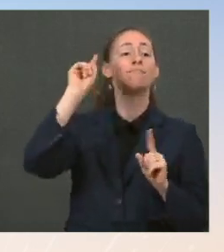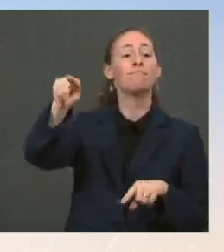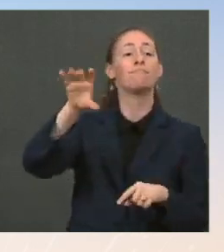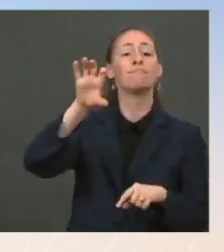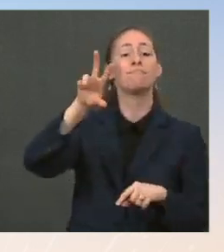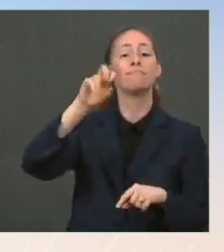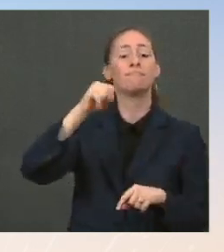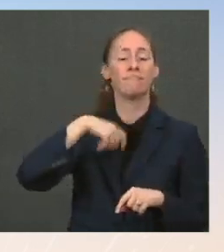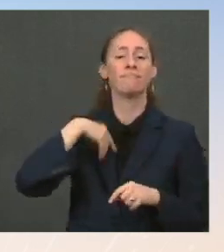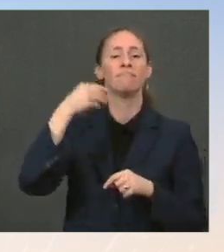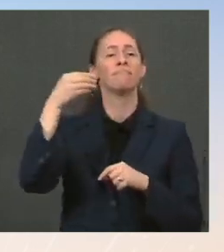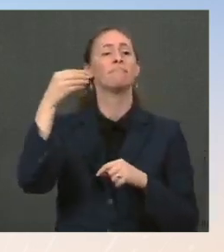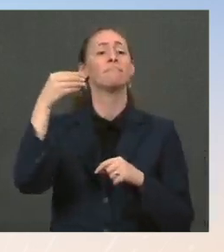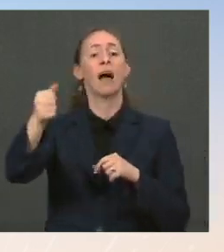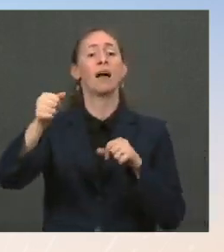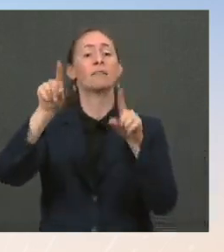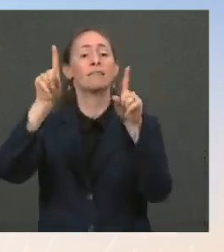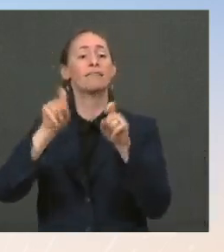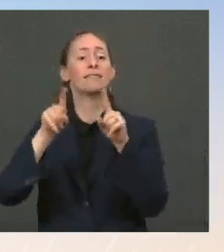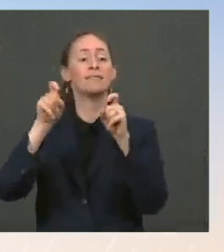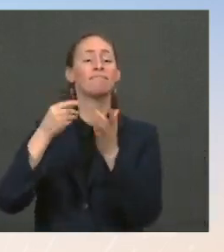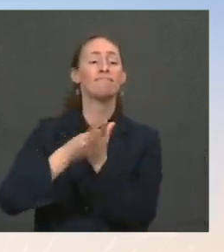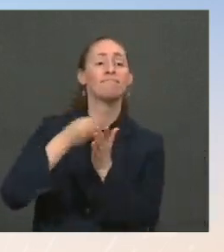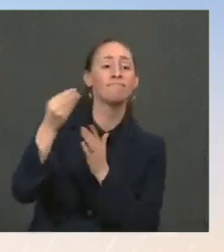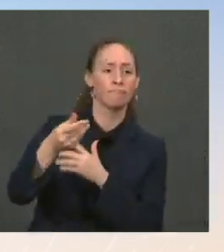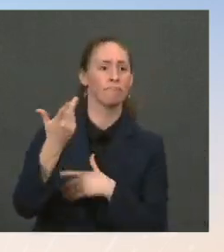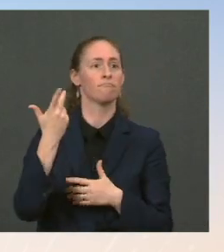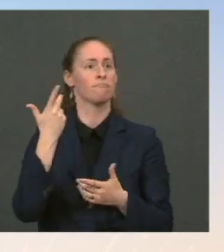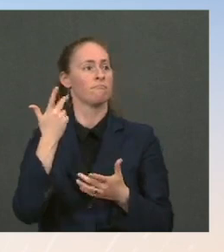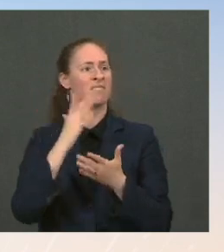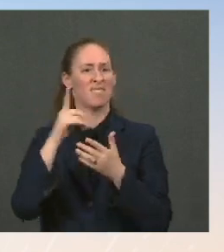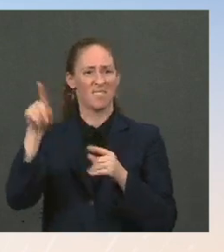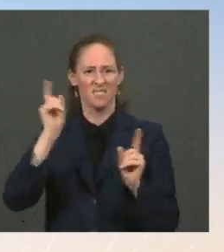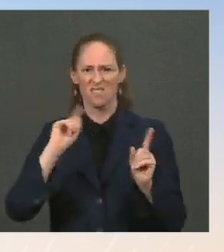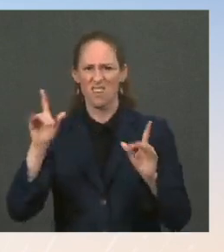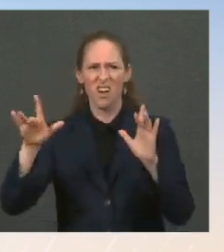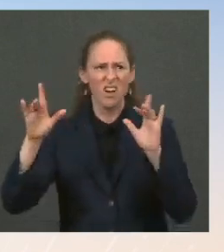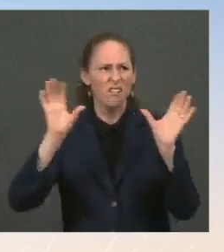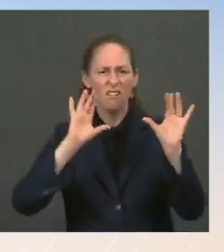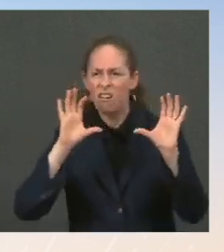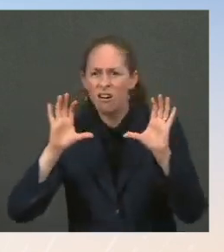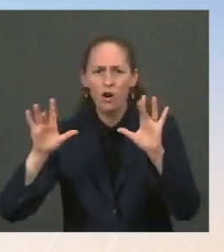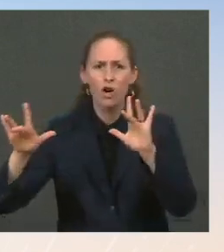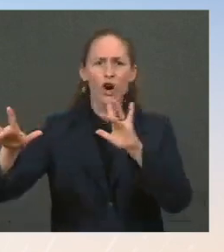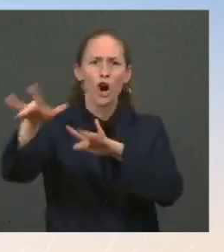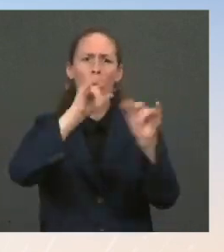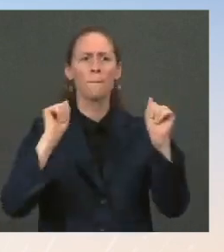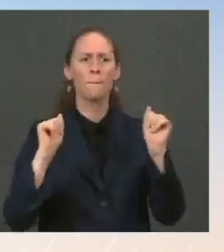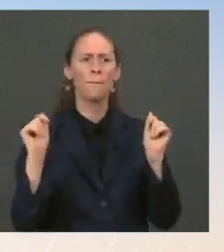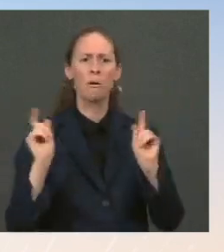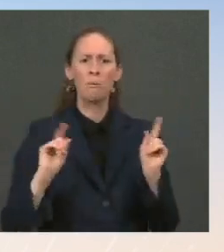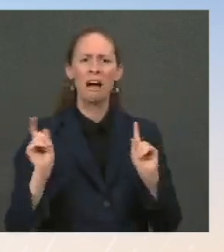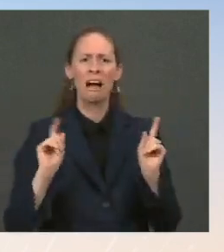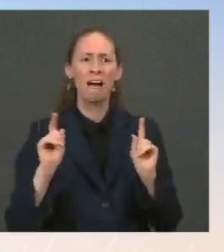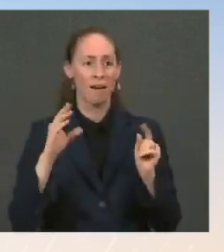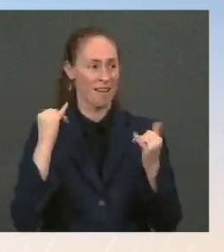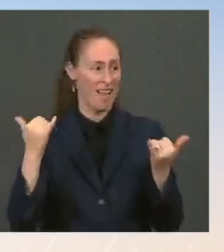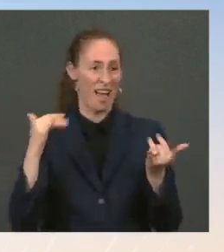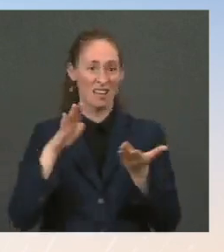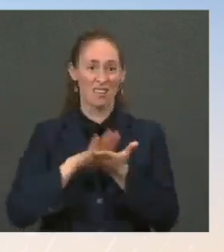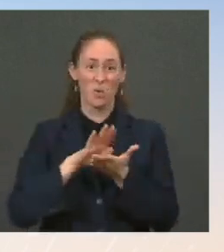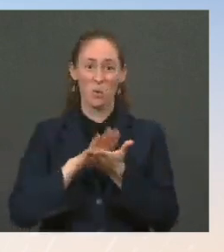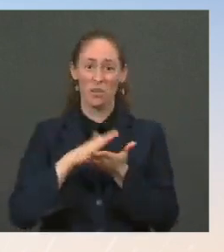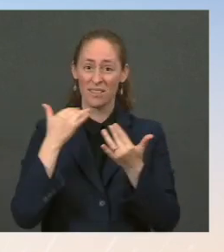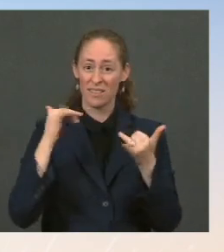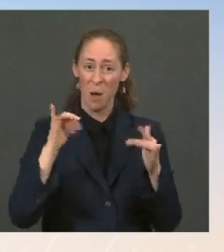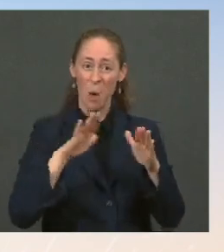is in some places you can't even buy a rapid results test. And being that school is in session and that we are